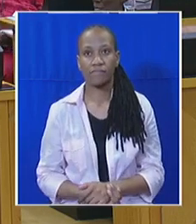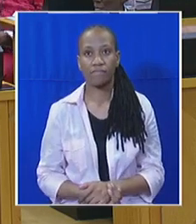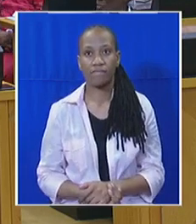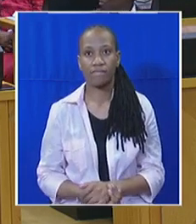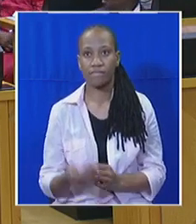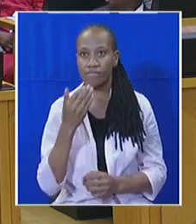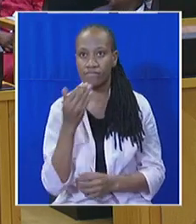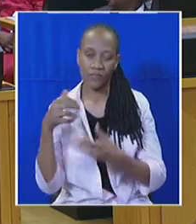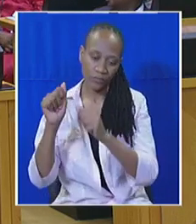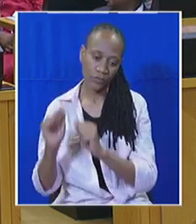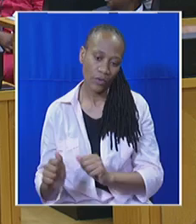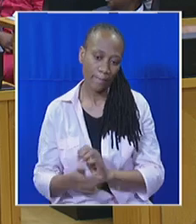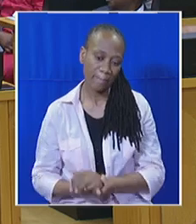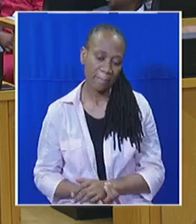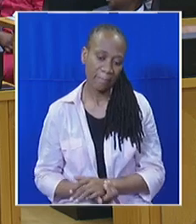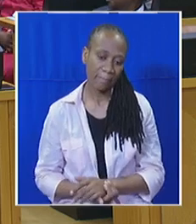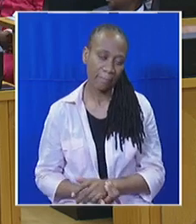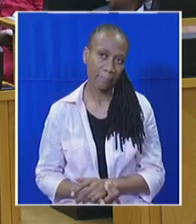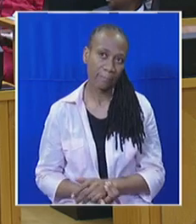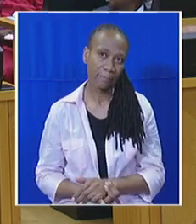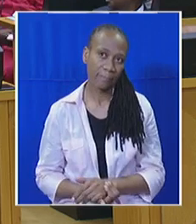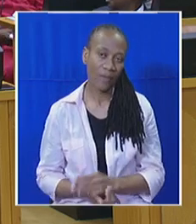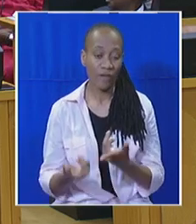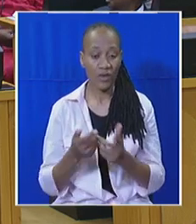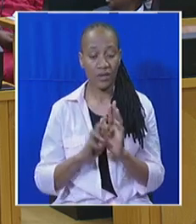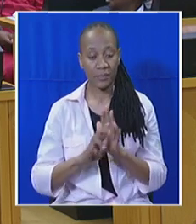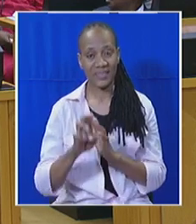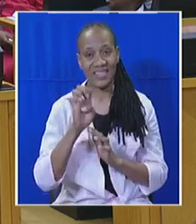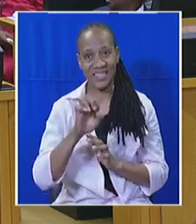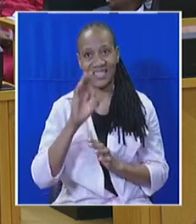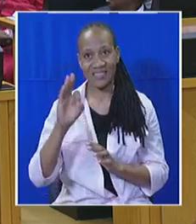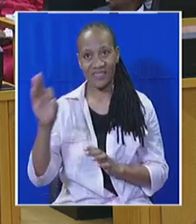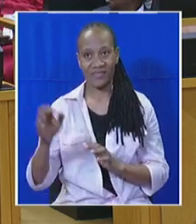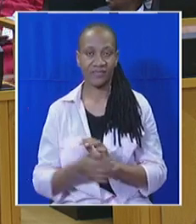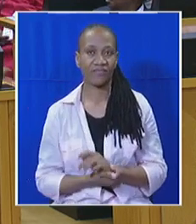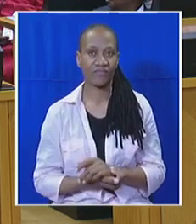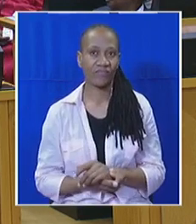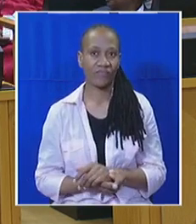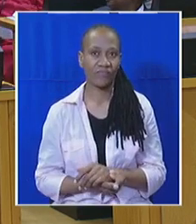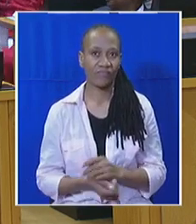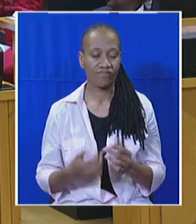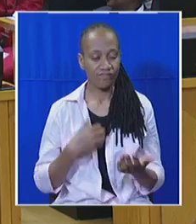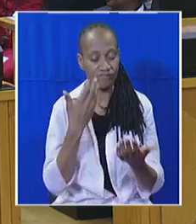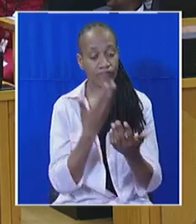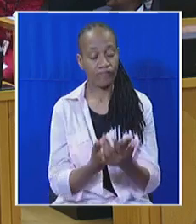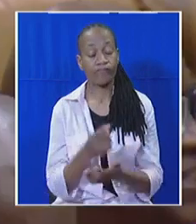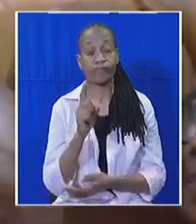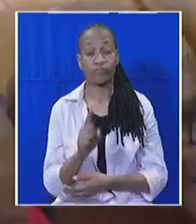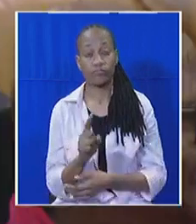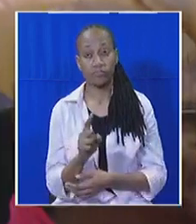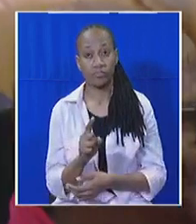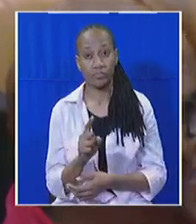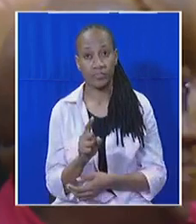Thank you, House Chair. I rise on behalf of the economic freedom fighters to move without notice that the House